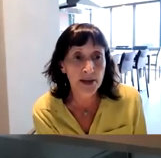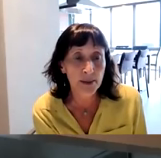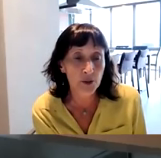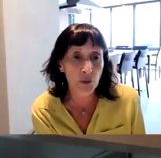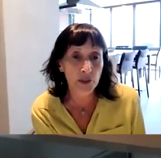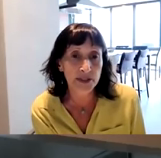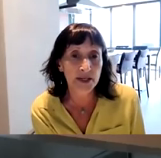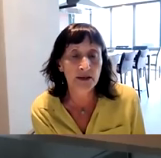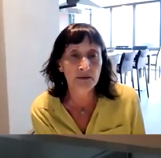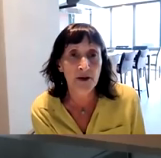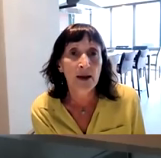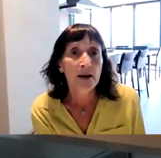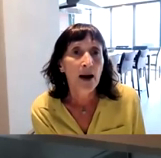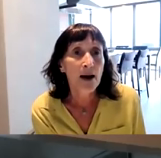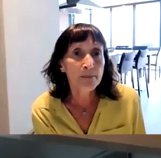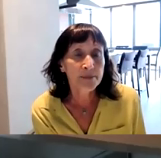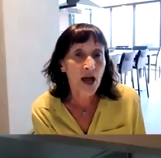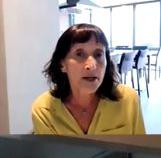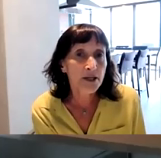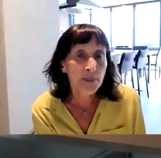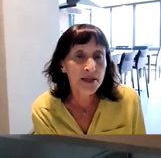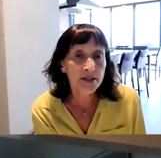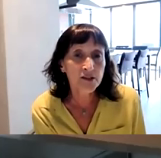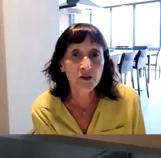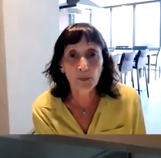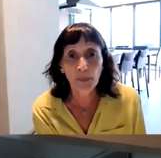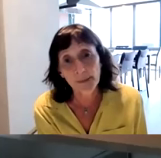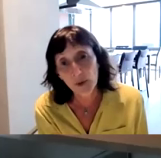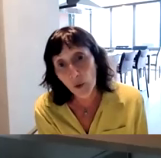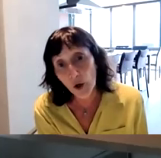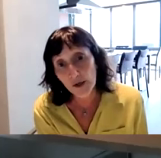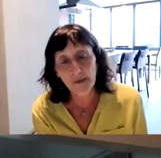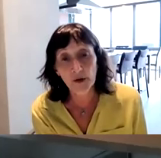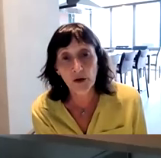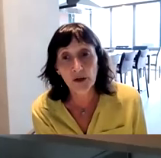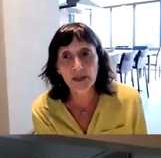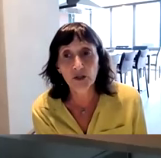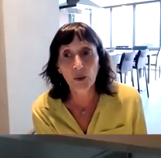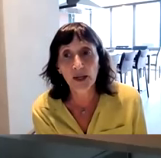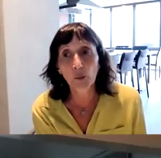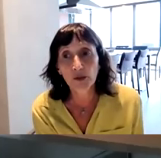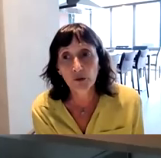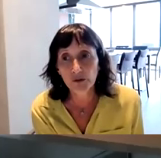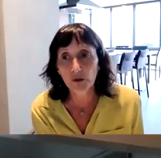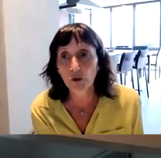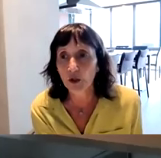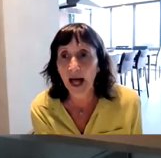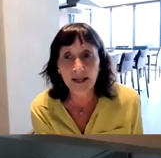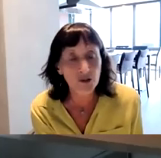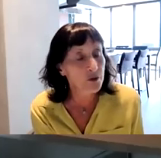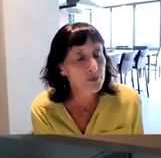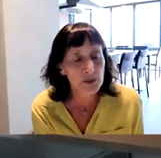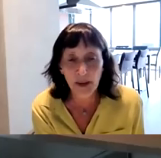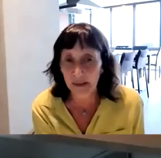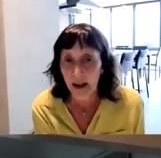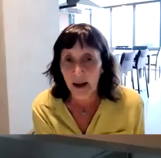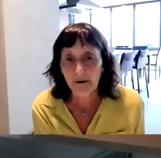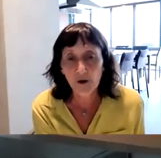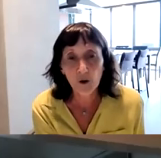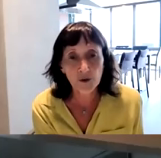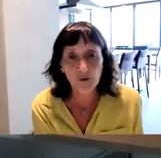clients to be able to receive documents or paperwork that they're going to be doing. We use Google Classrooms,